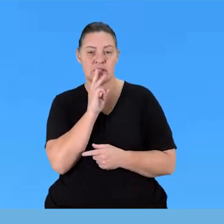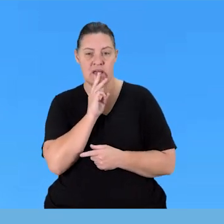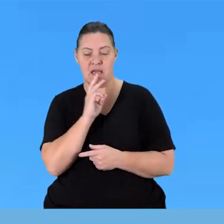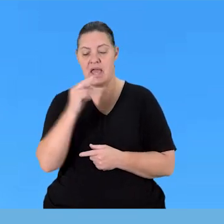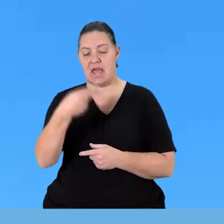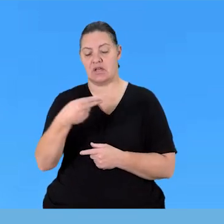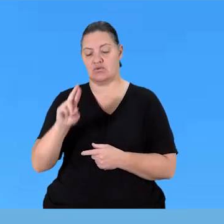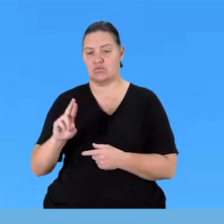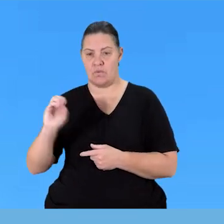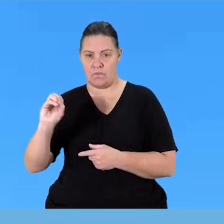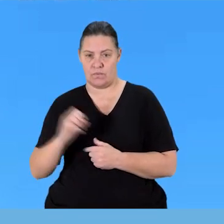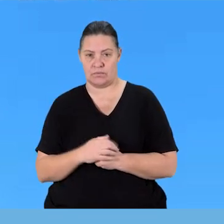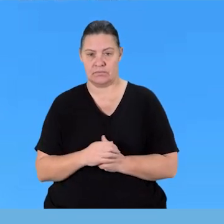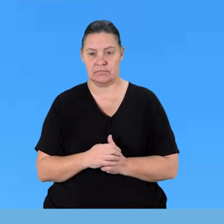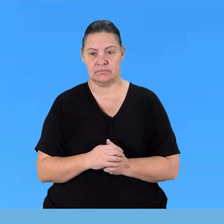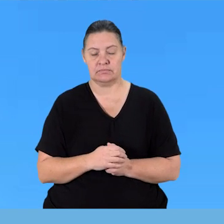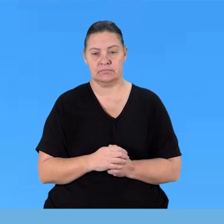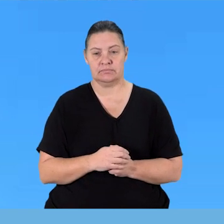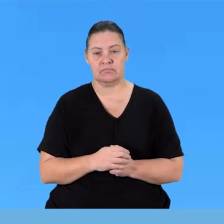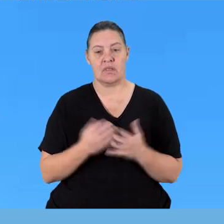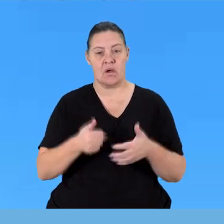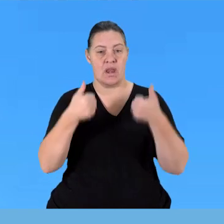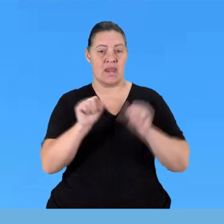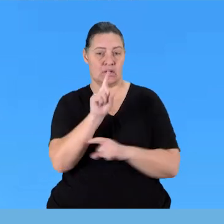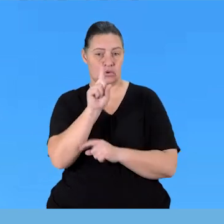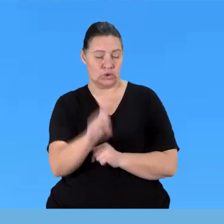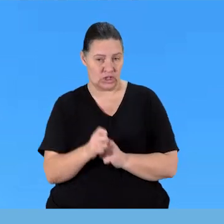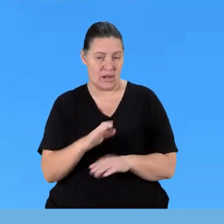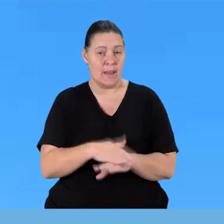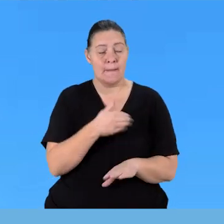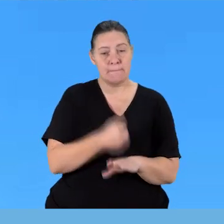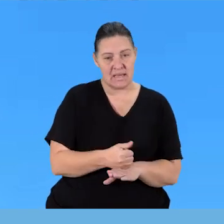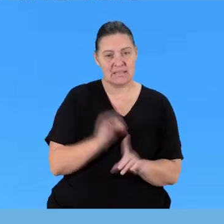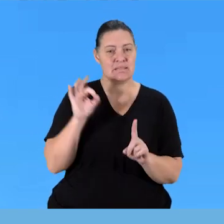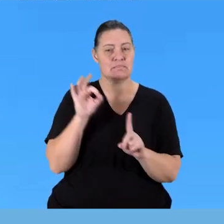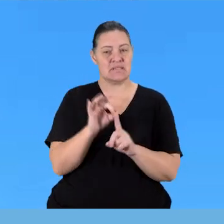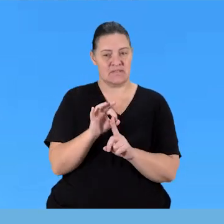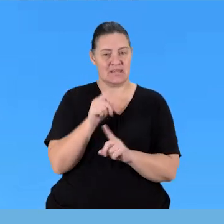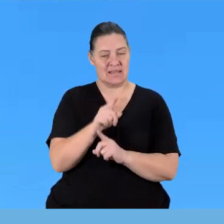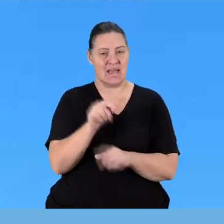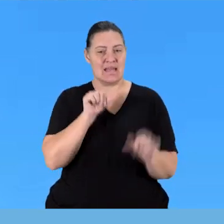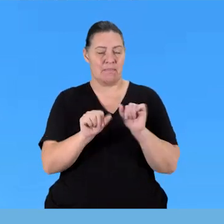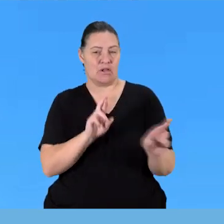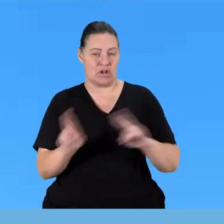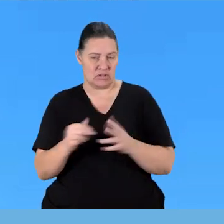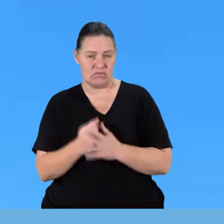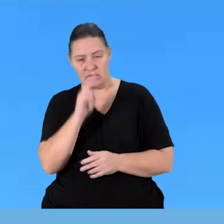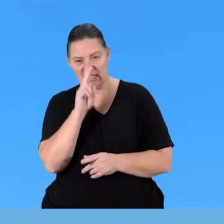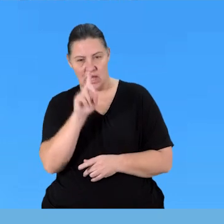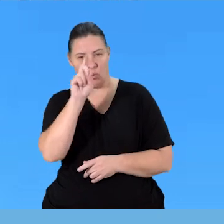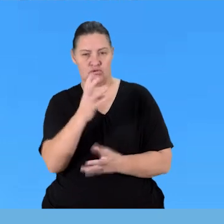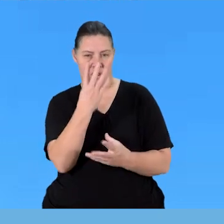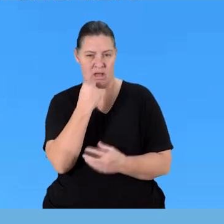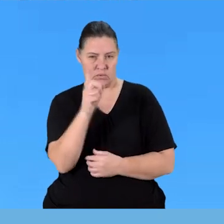H2O. So now our next question is based on a particular chemical reaction. Now let's see what the question is